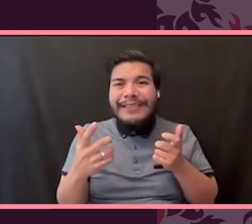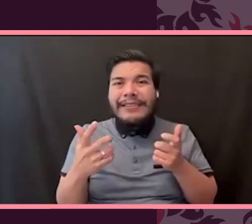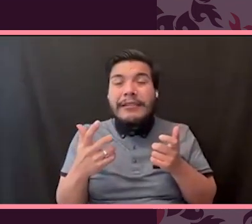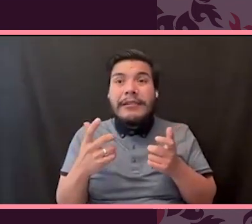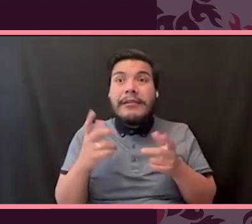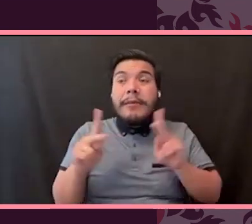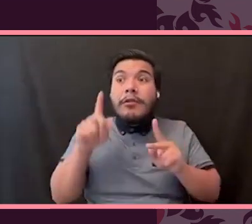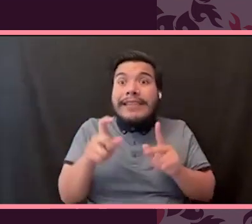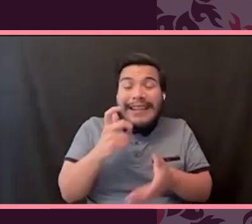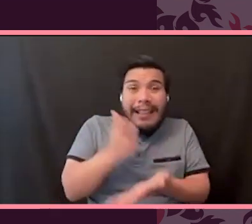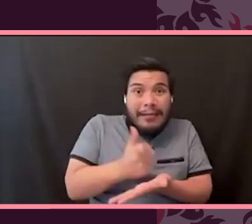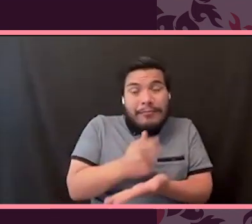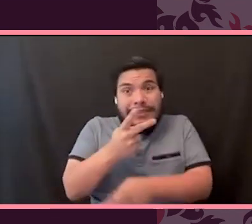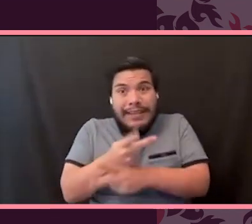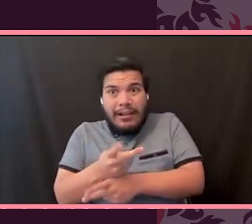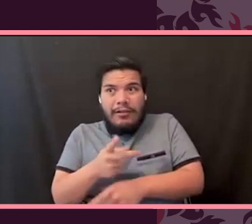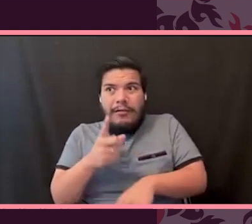and care and can't get it is